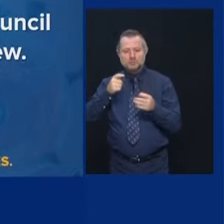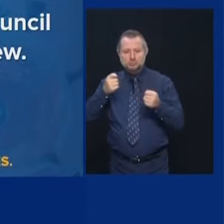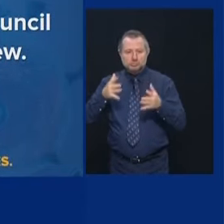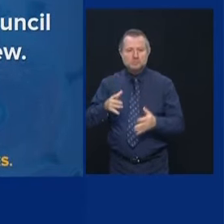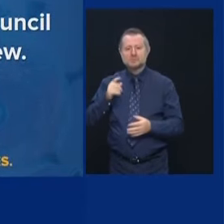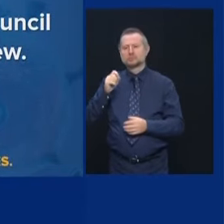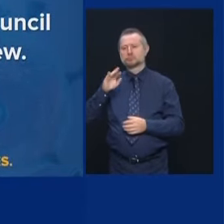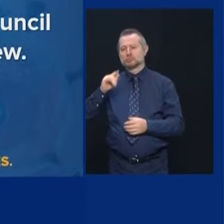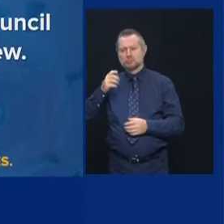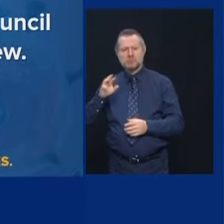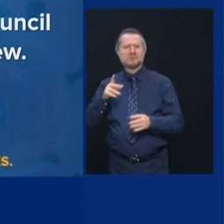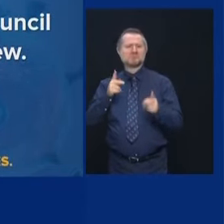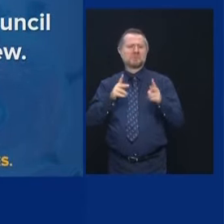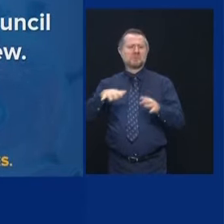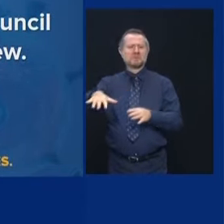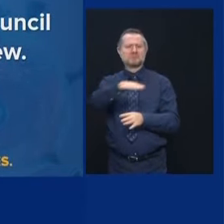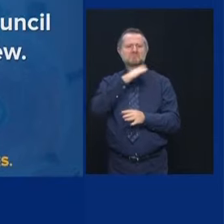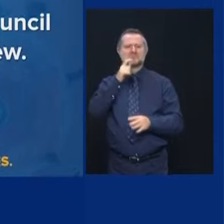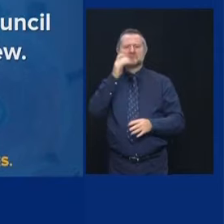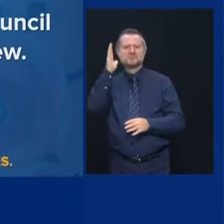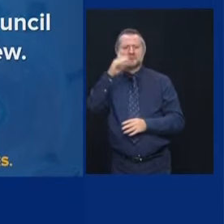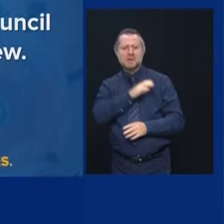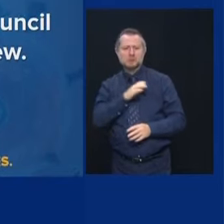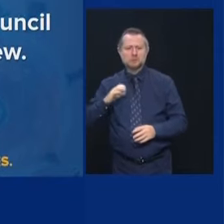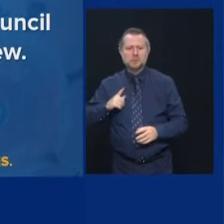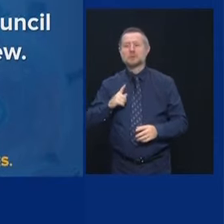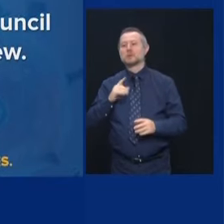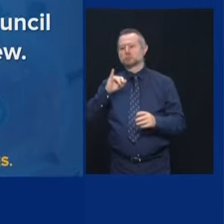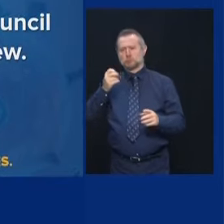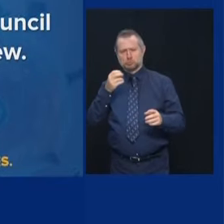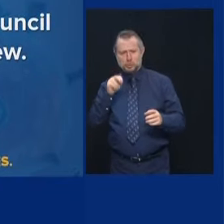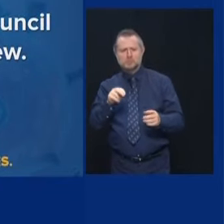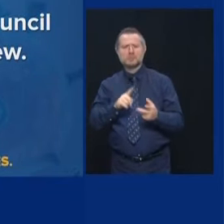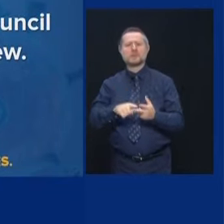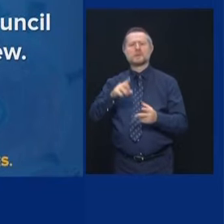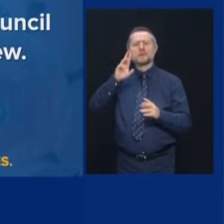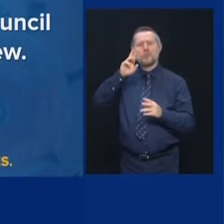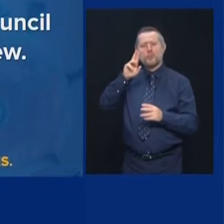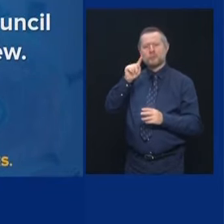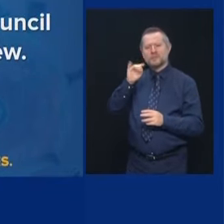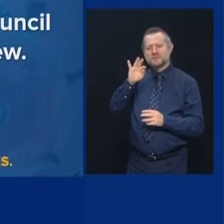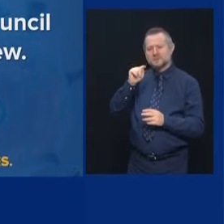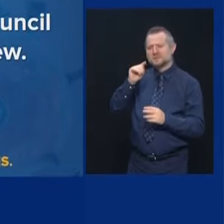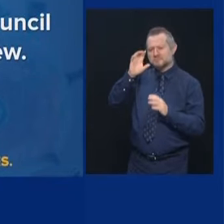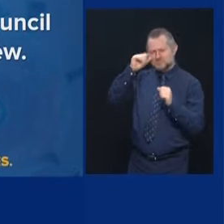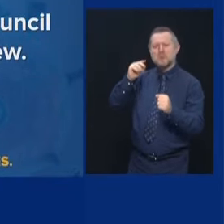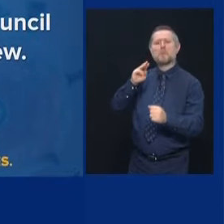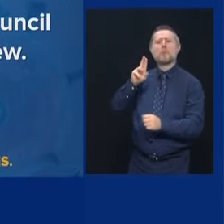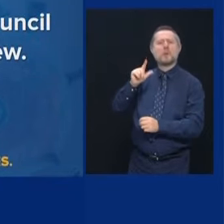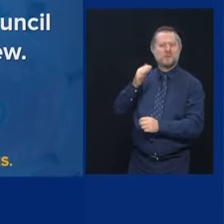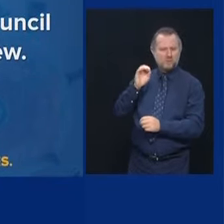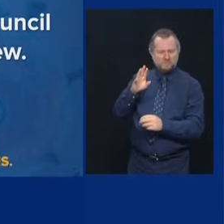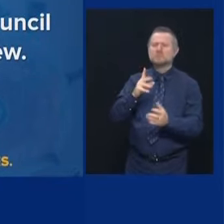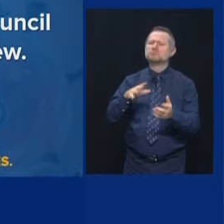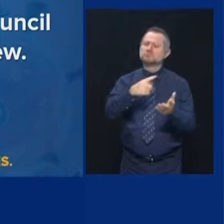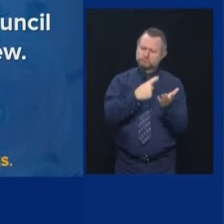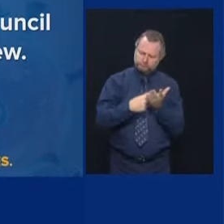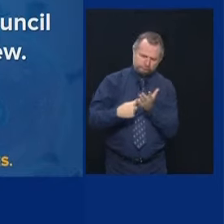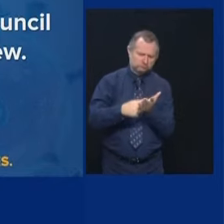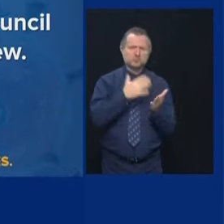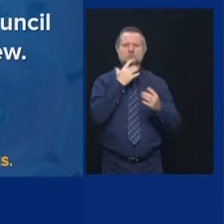Mulgrew. We had a very good conversation. It was a collaborative, positive conversation. It's a